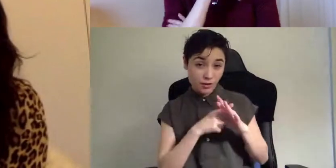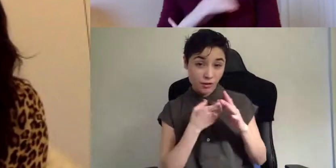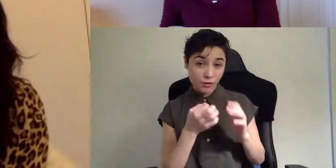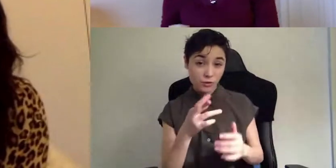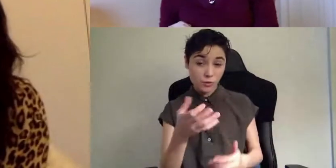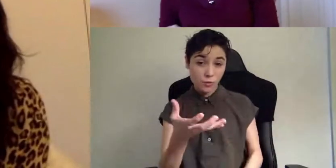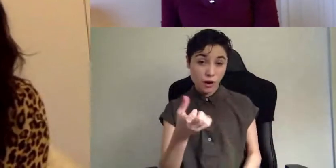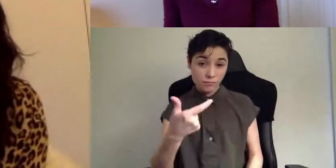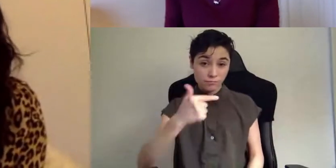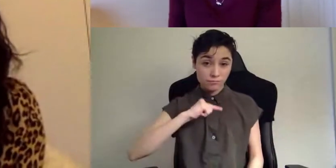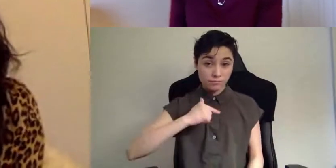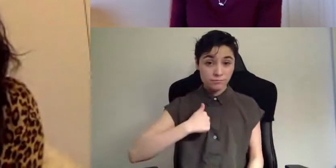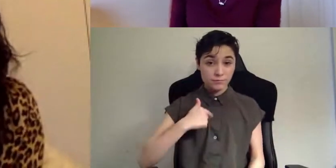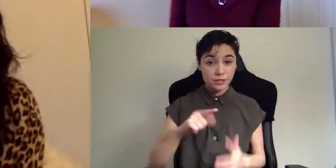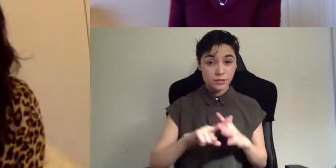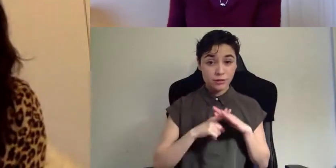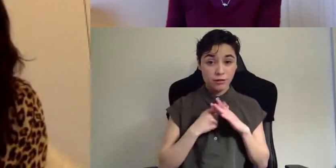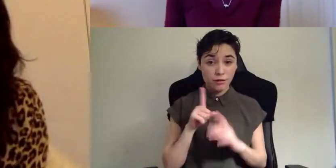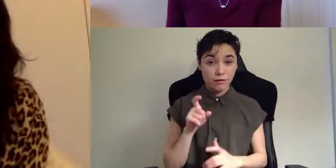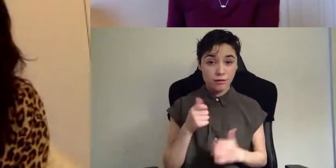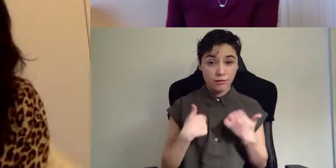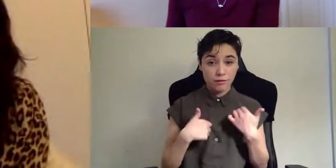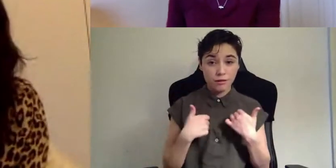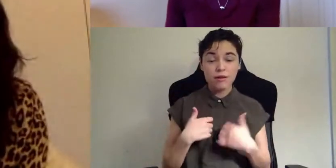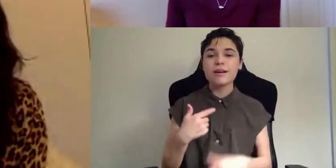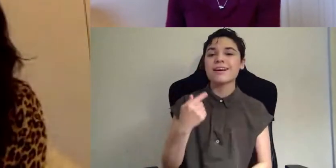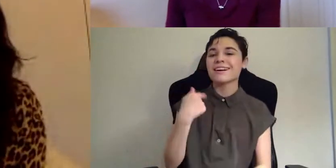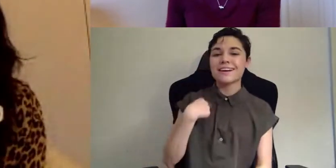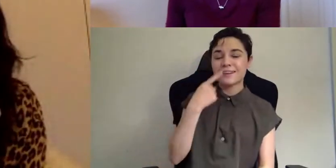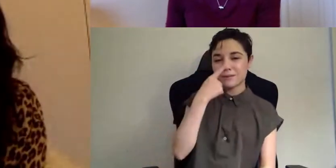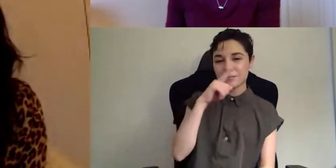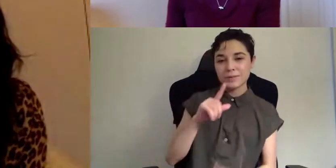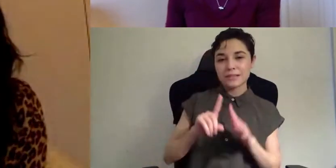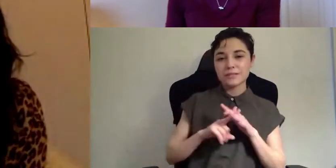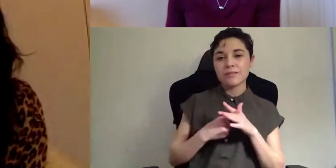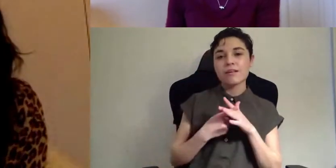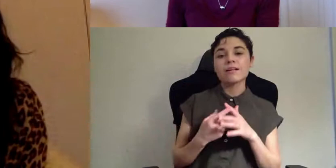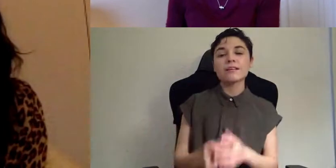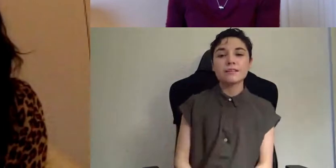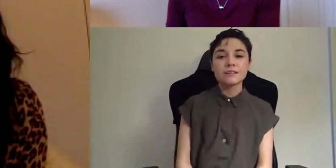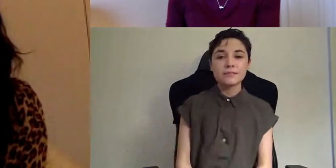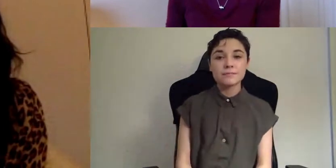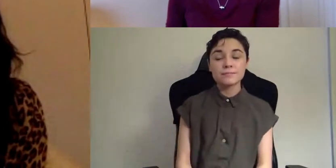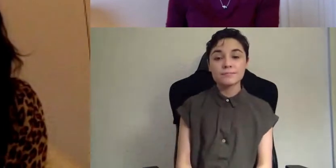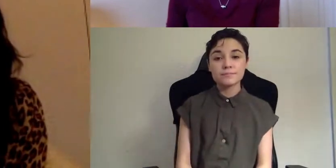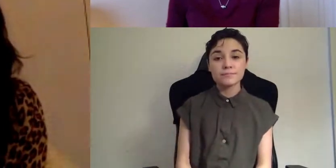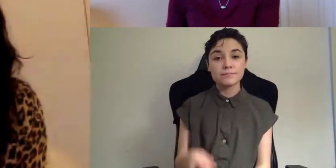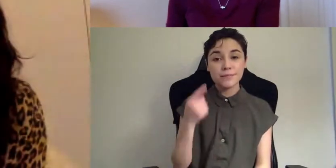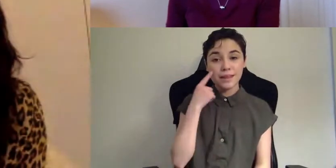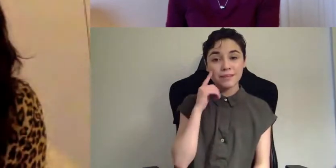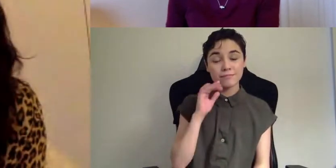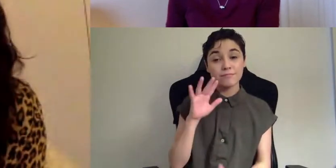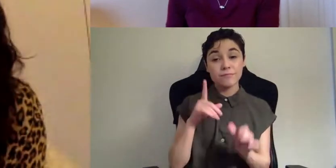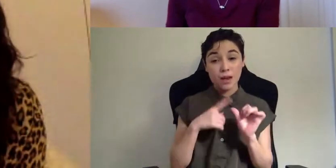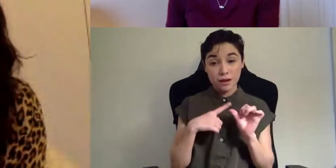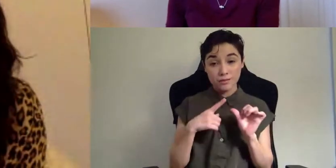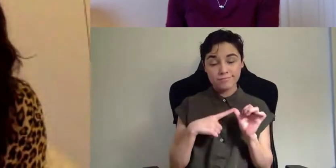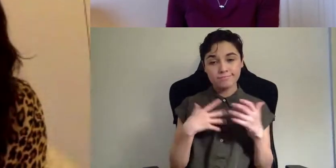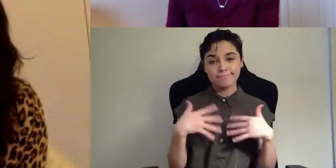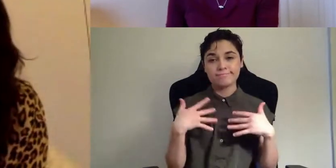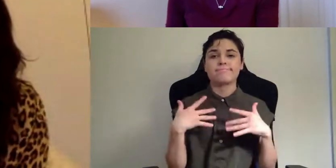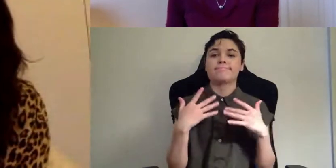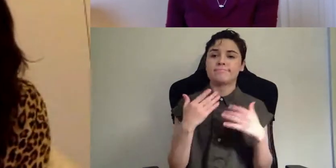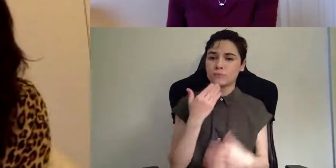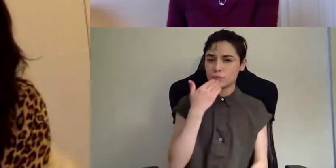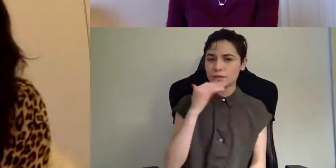Sure, I can start. I think that, first of all, it's a really good question because we've got a lot of things